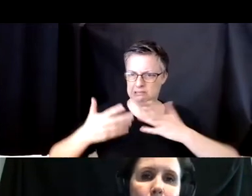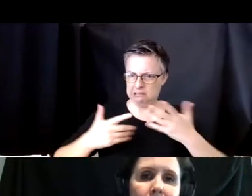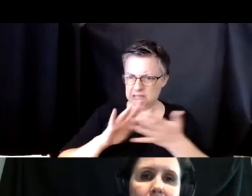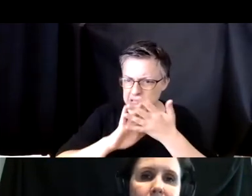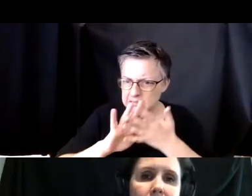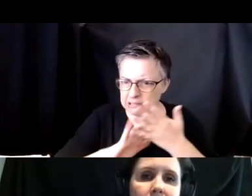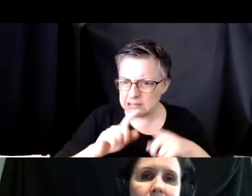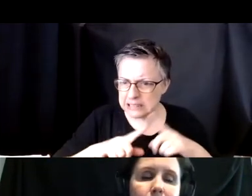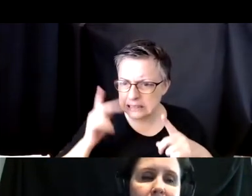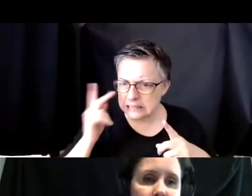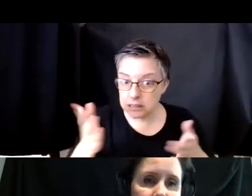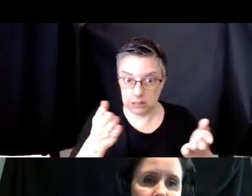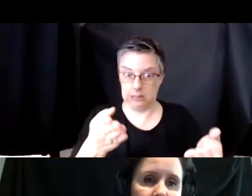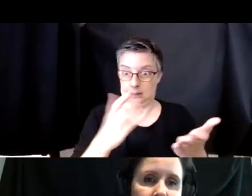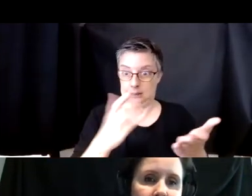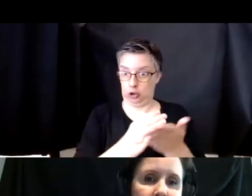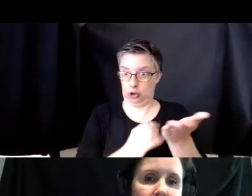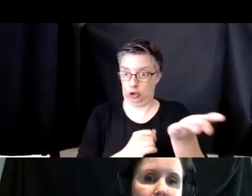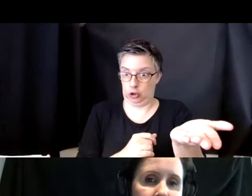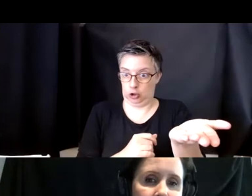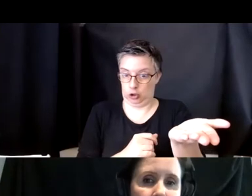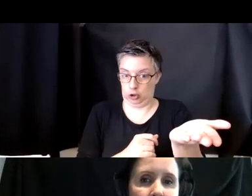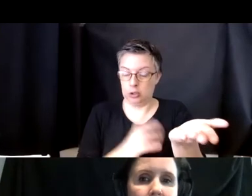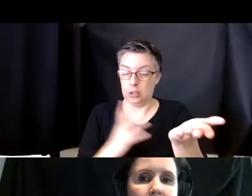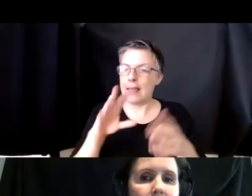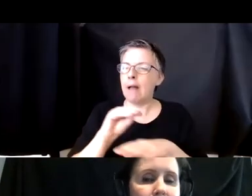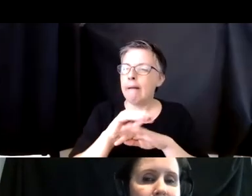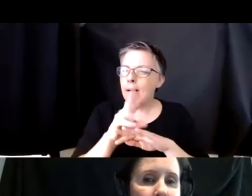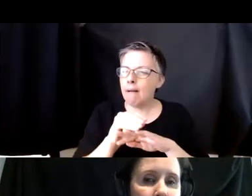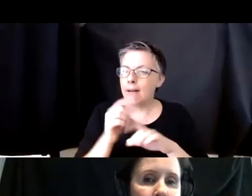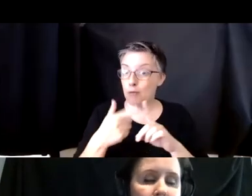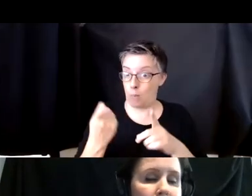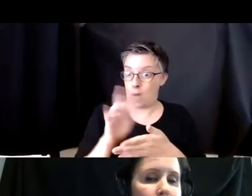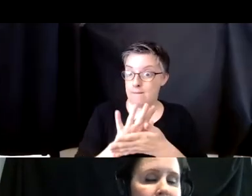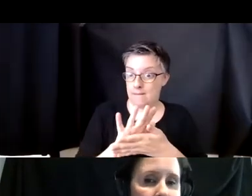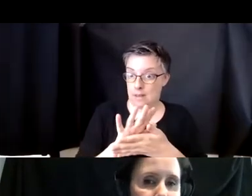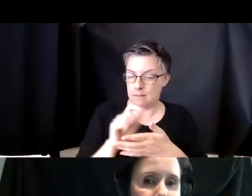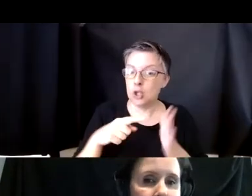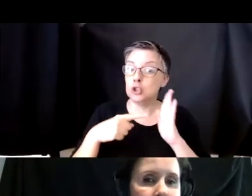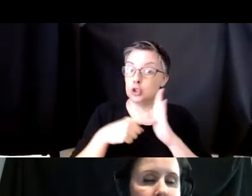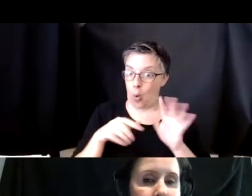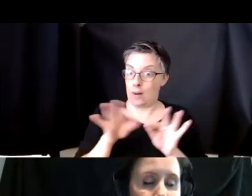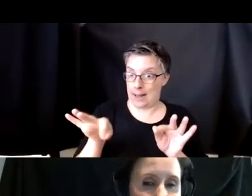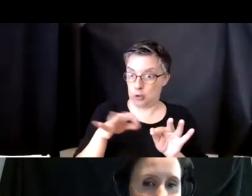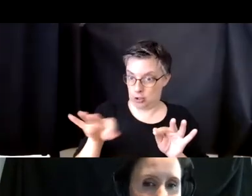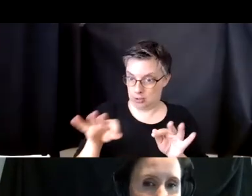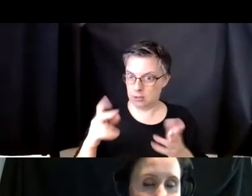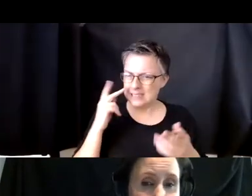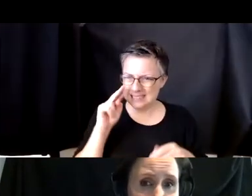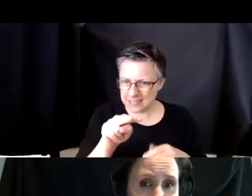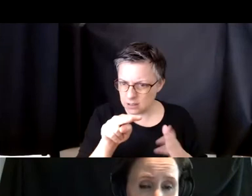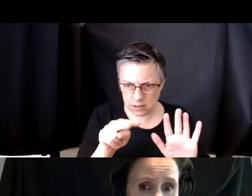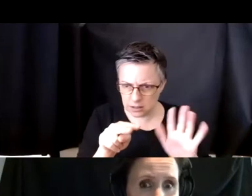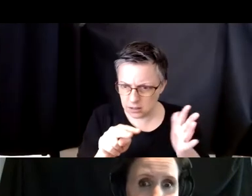So what this picture is a screenshot of a film showing the caption. So if you look at it,